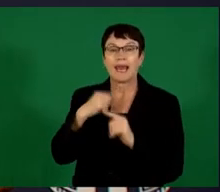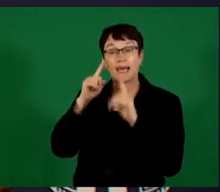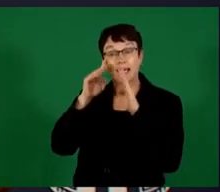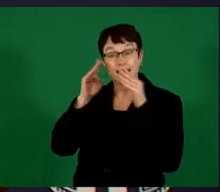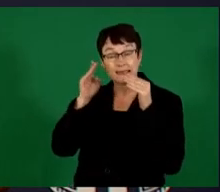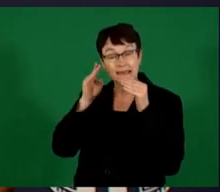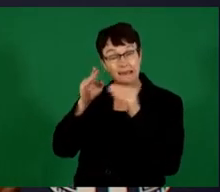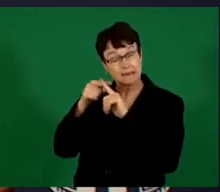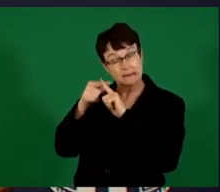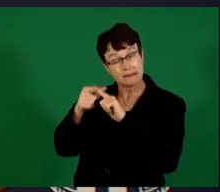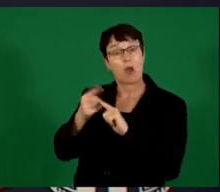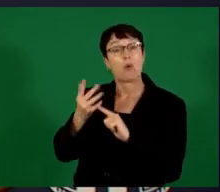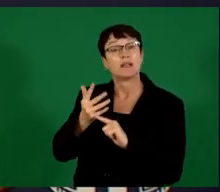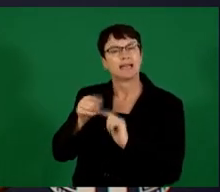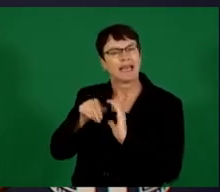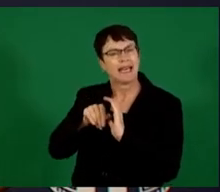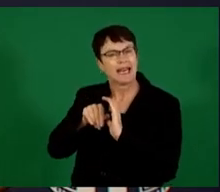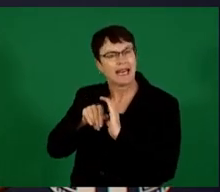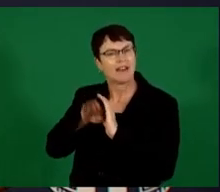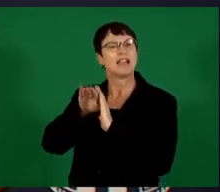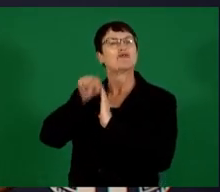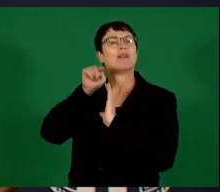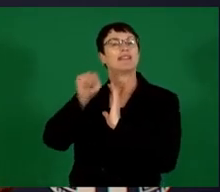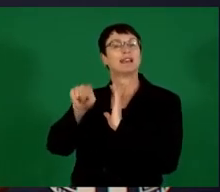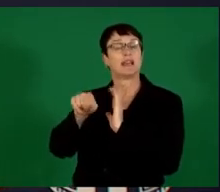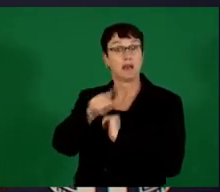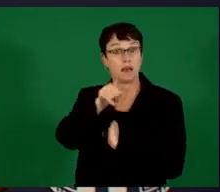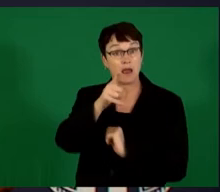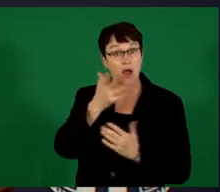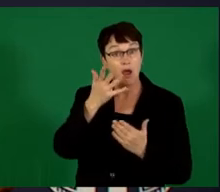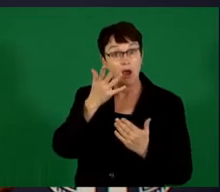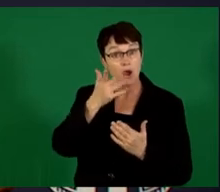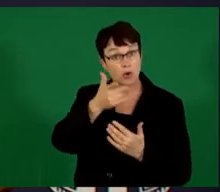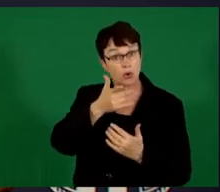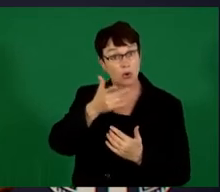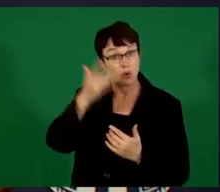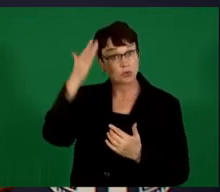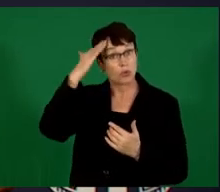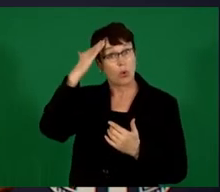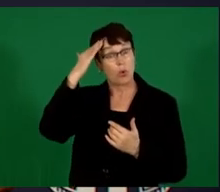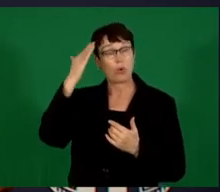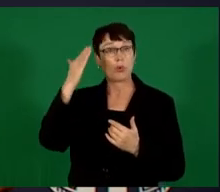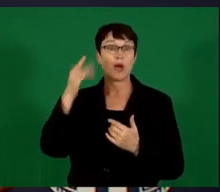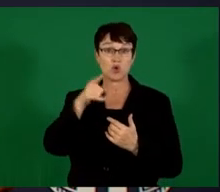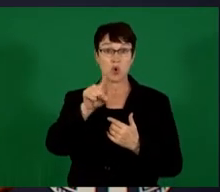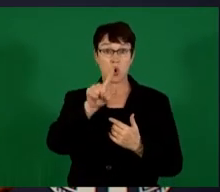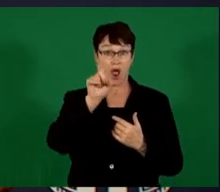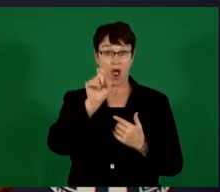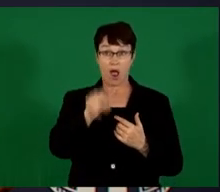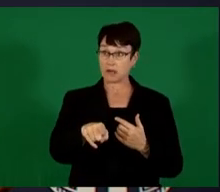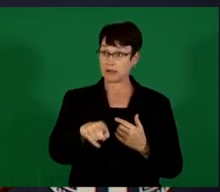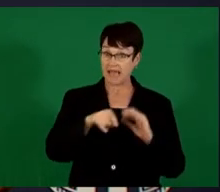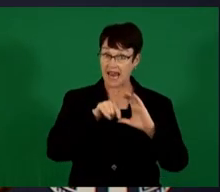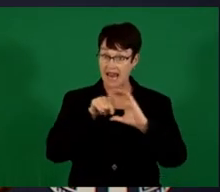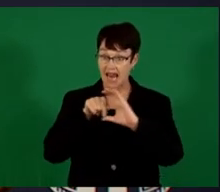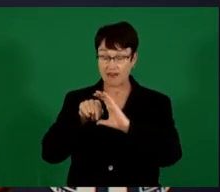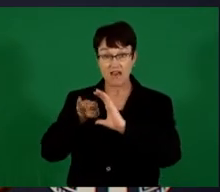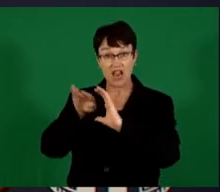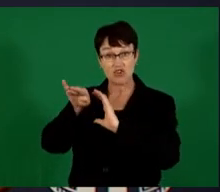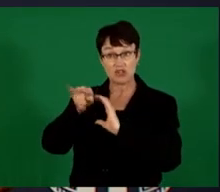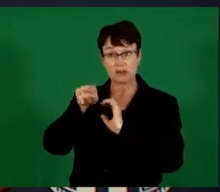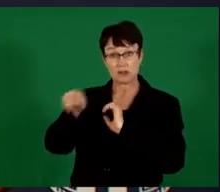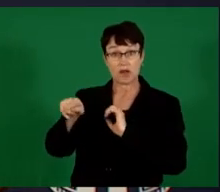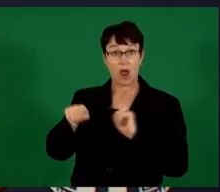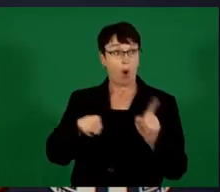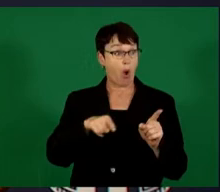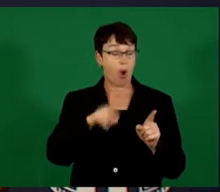you want to know whether the hiking of interest rates is going to stop, as we have stated, you have got to see